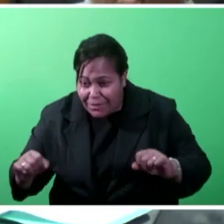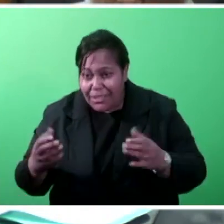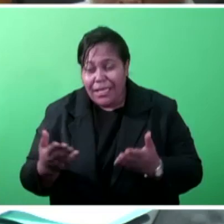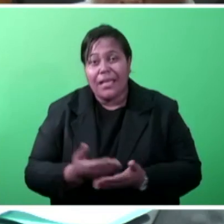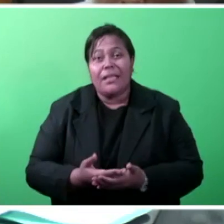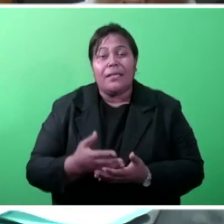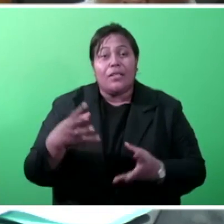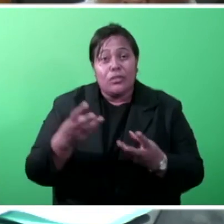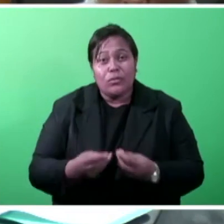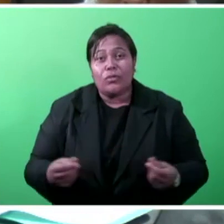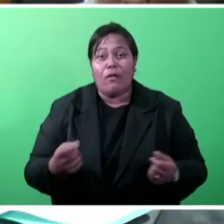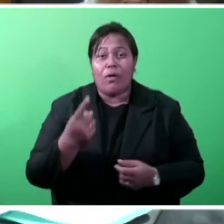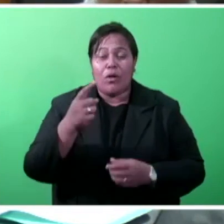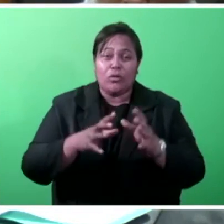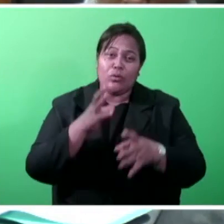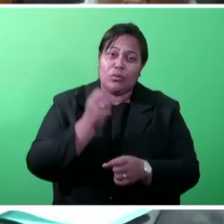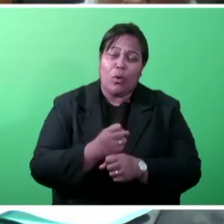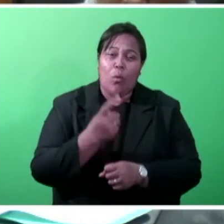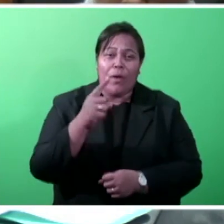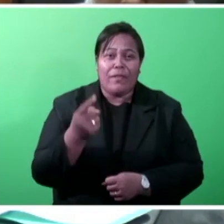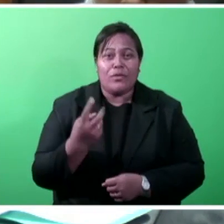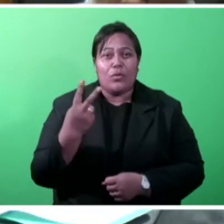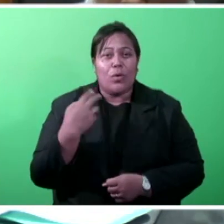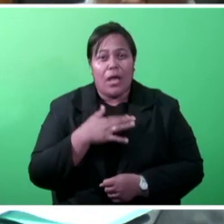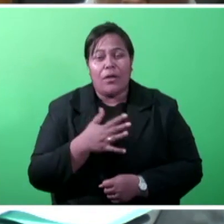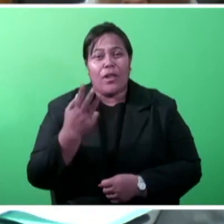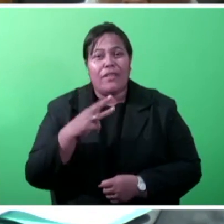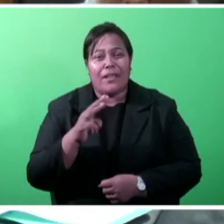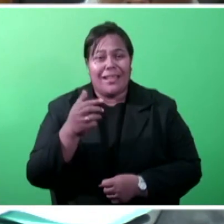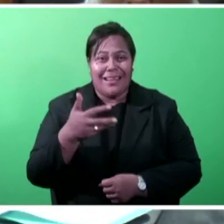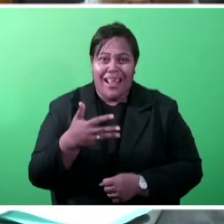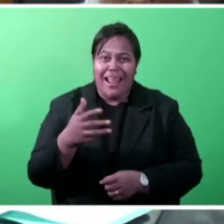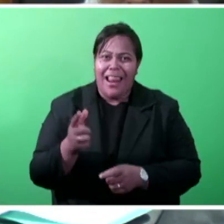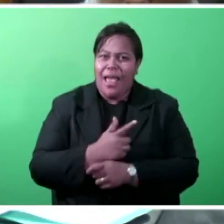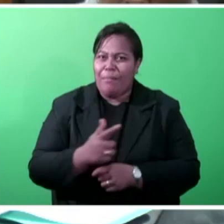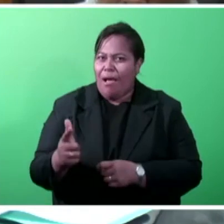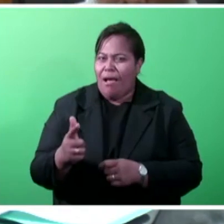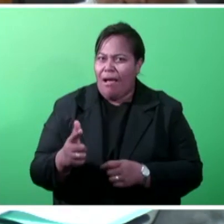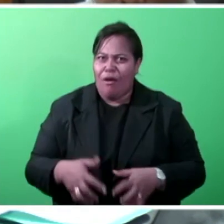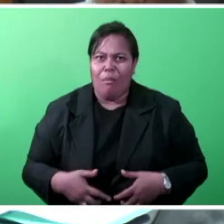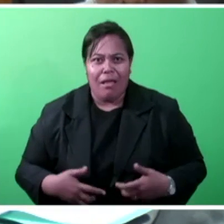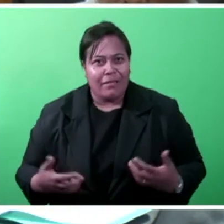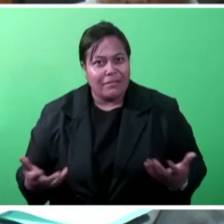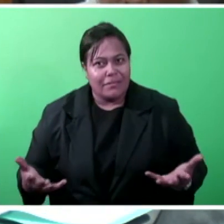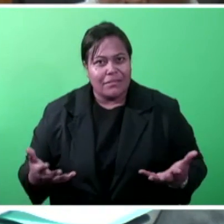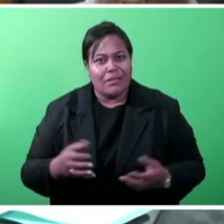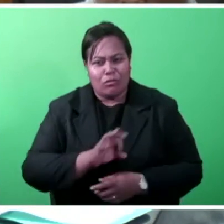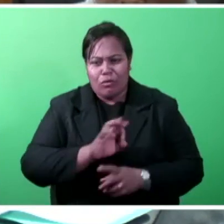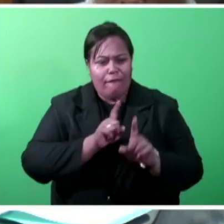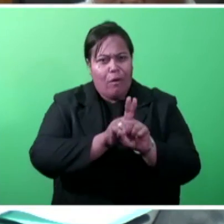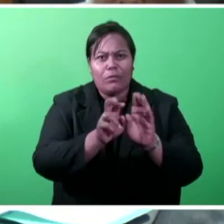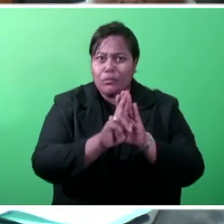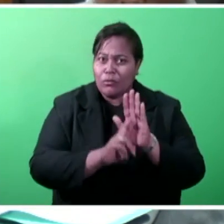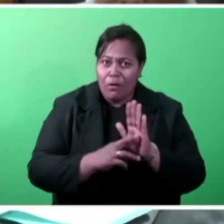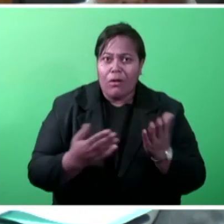and settled a total of 1,239 labour complaints on non-compliance issues. The